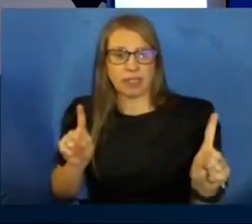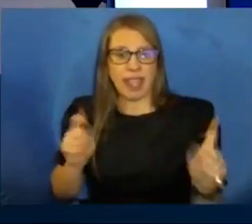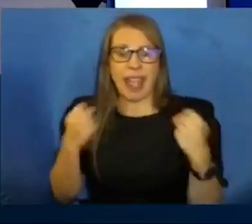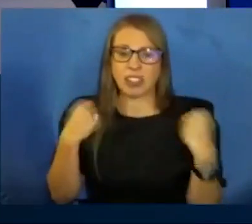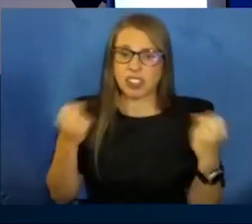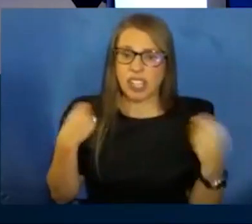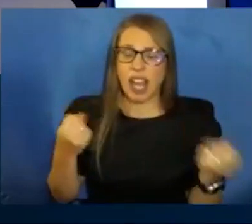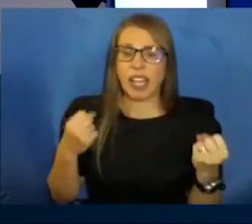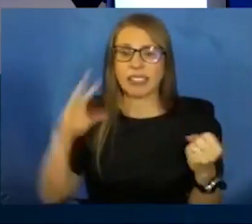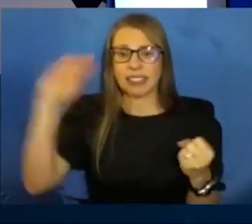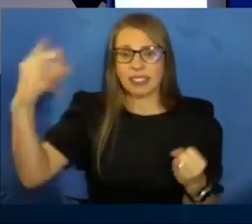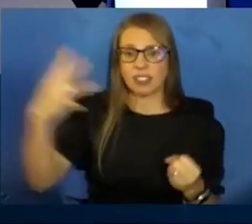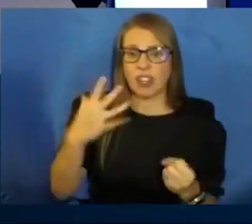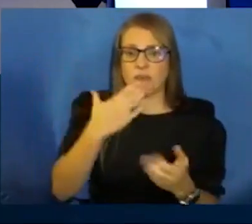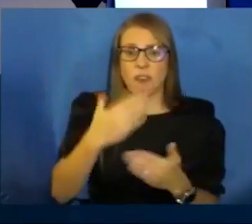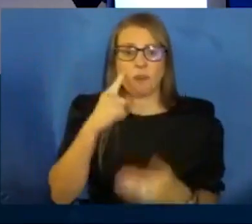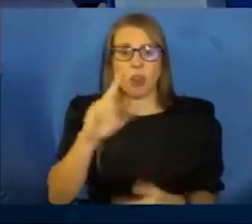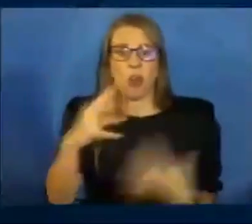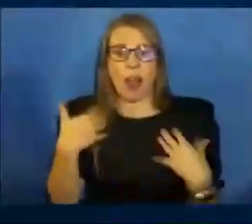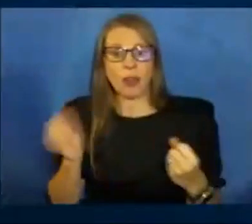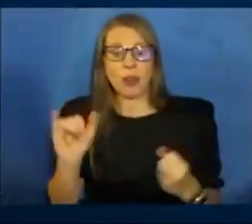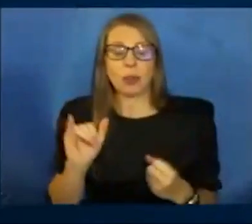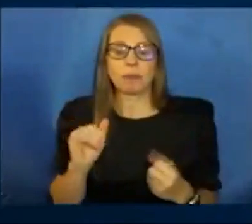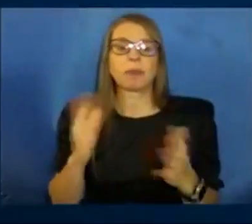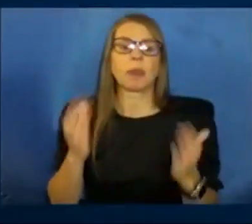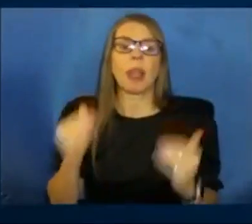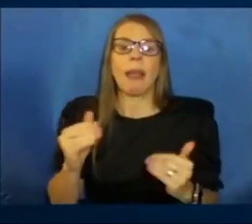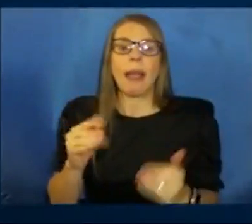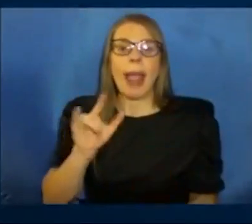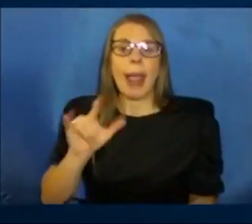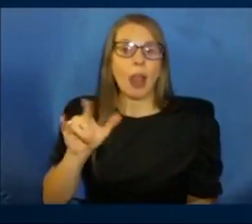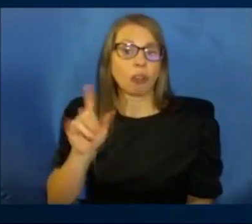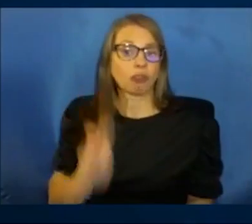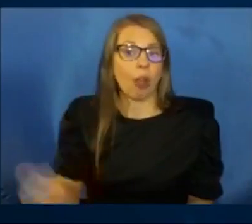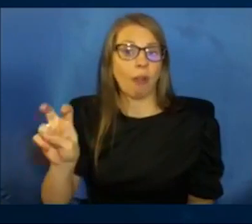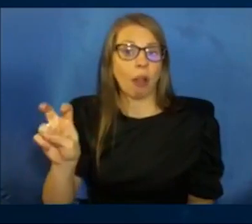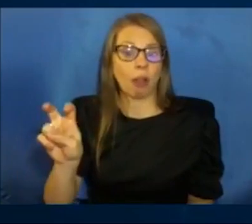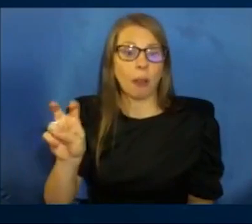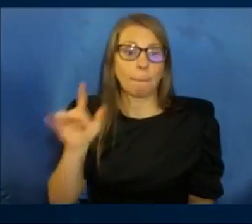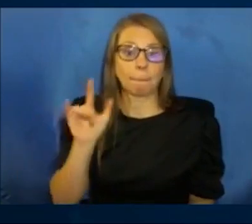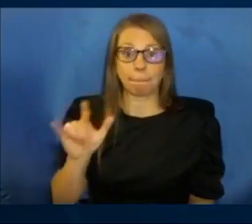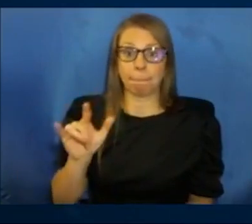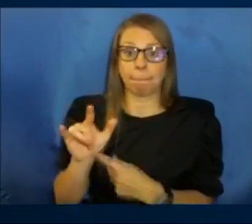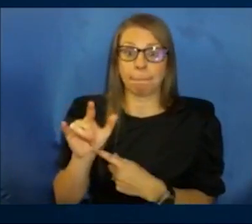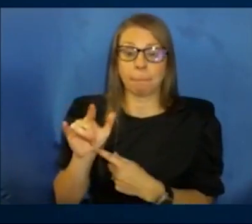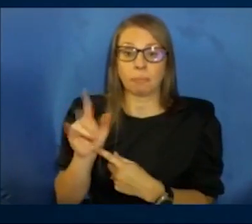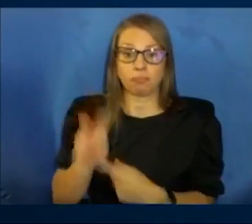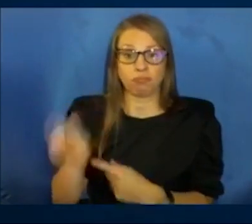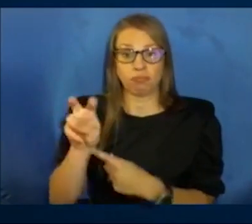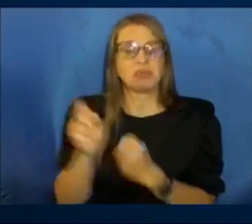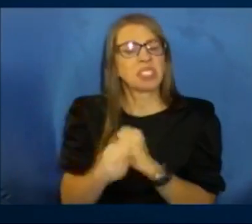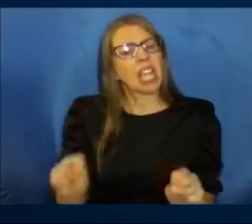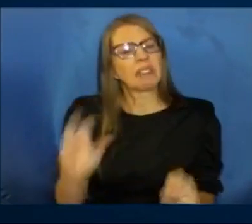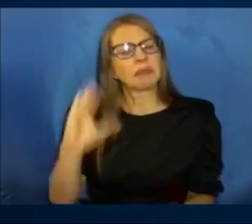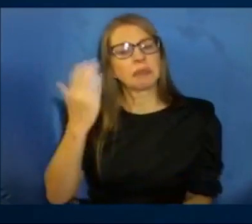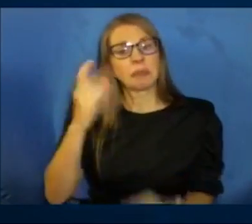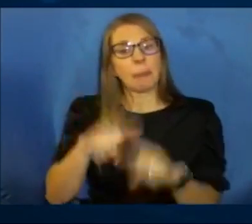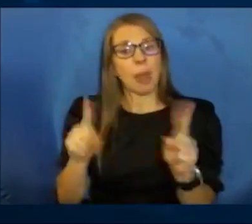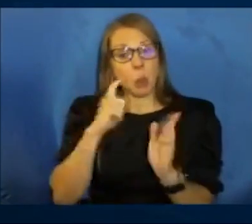I think even in those situations, you can still do that safely if you can still space, you know, 8-10 feet apart from people. I think you should be fine.